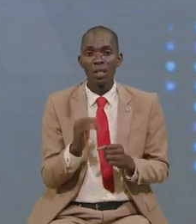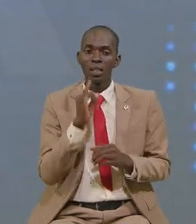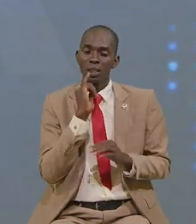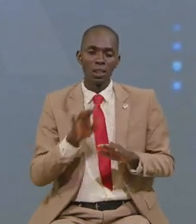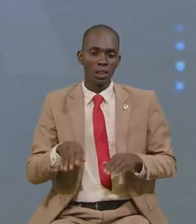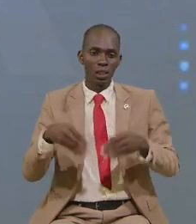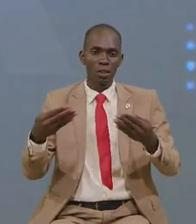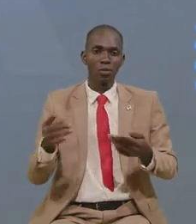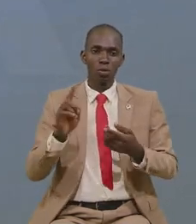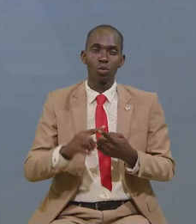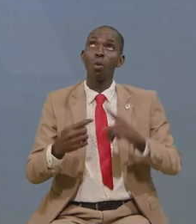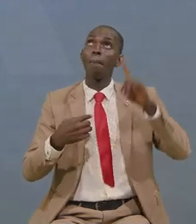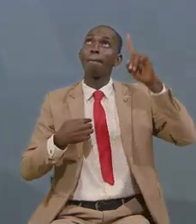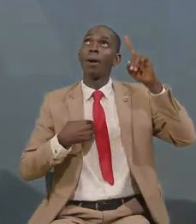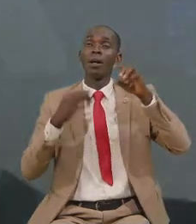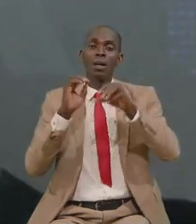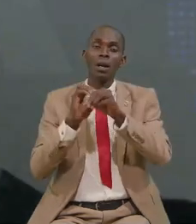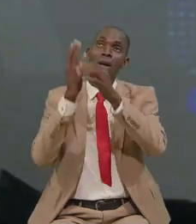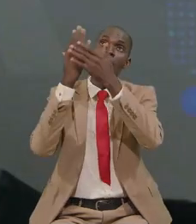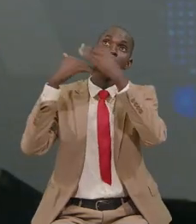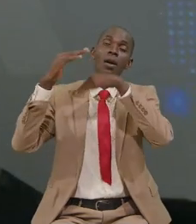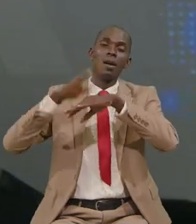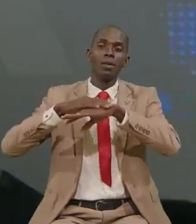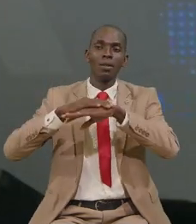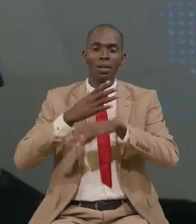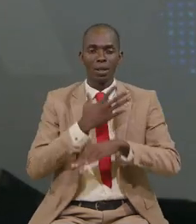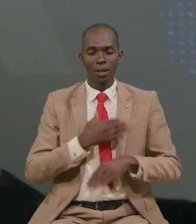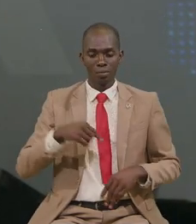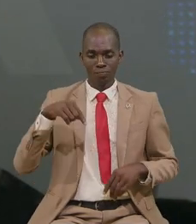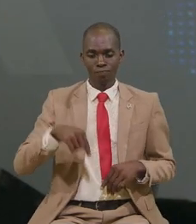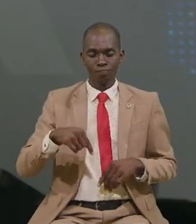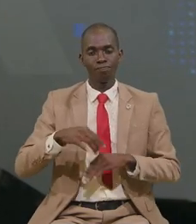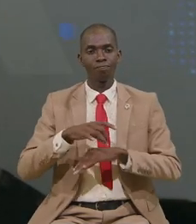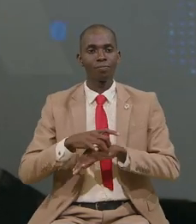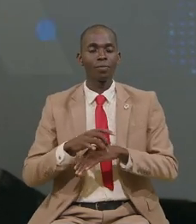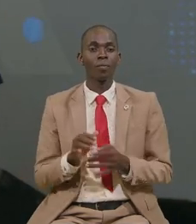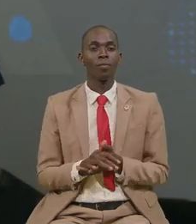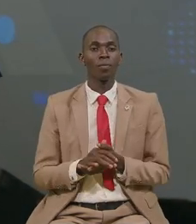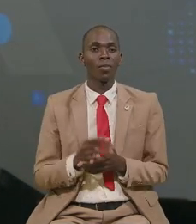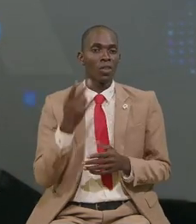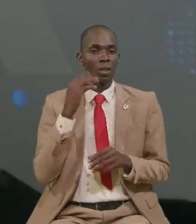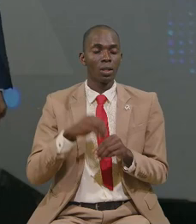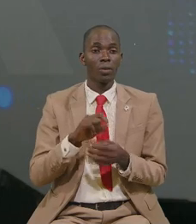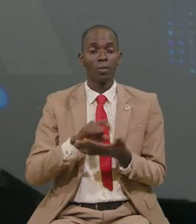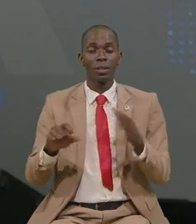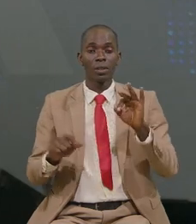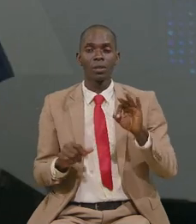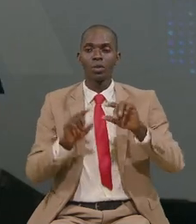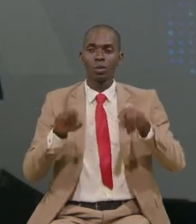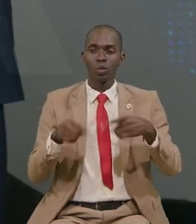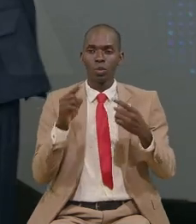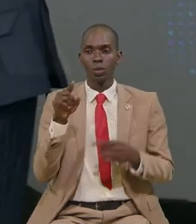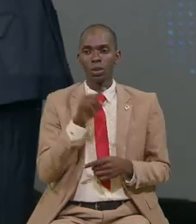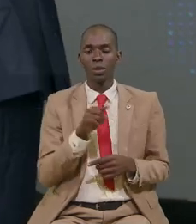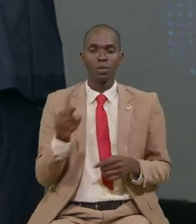me in heaven and in earth." In verse 19, "Go ye therefore,"